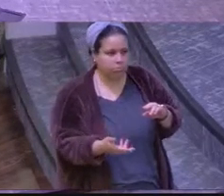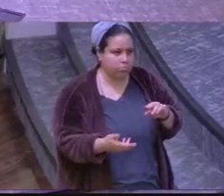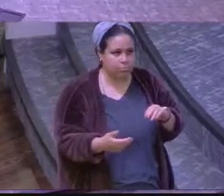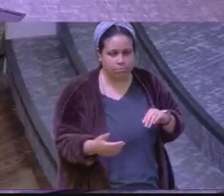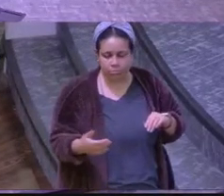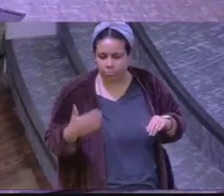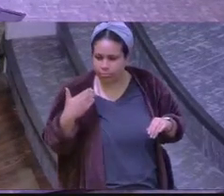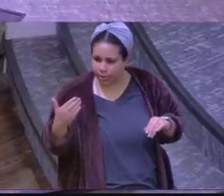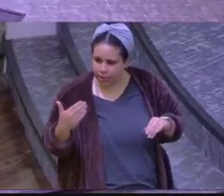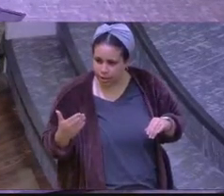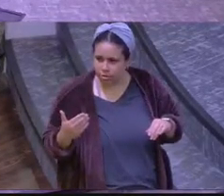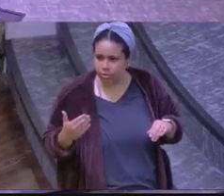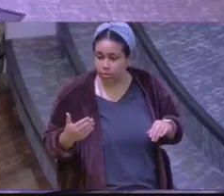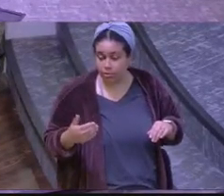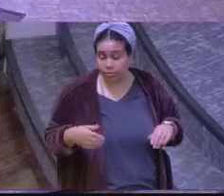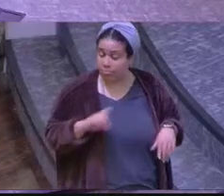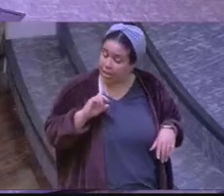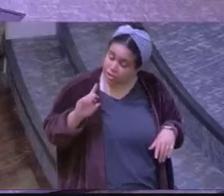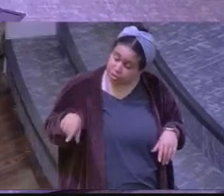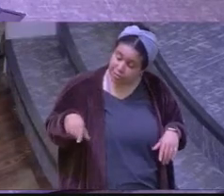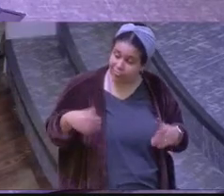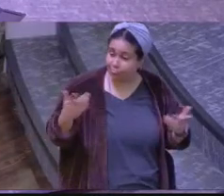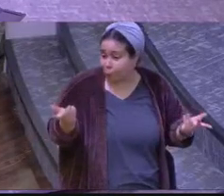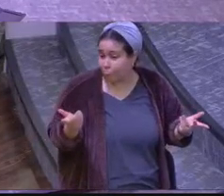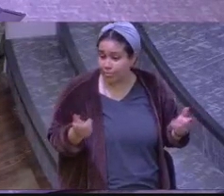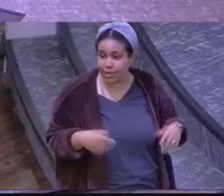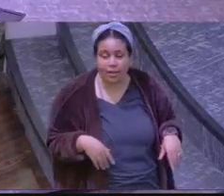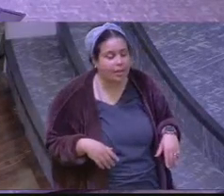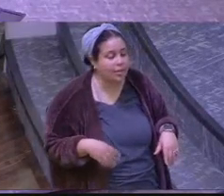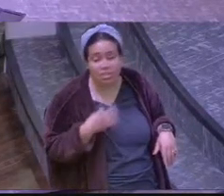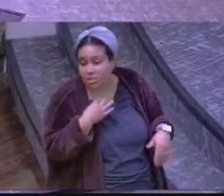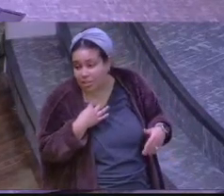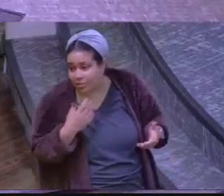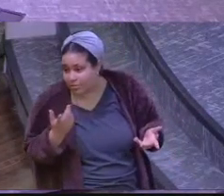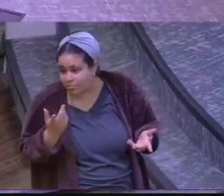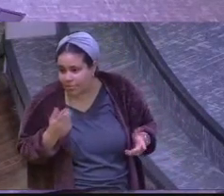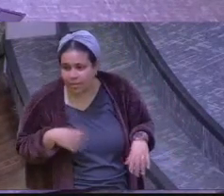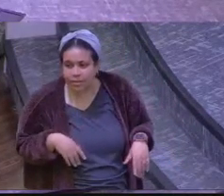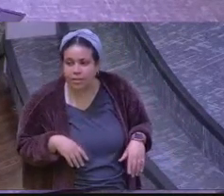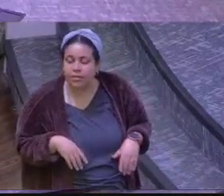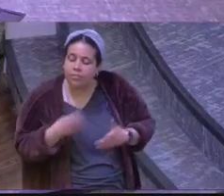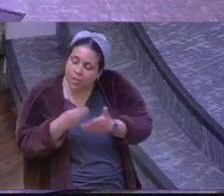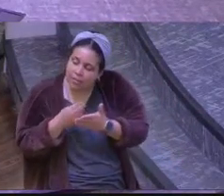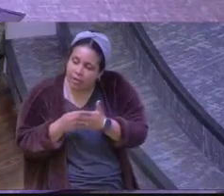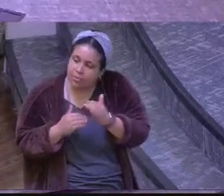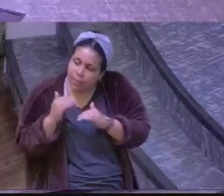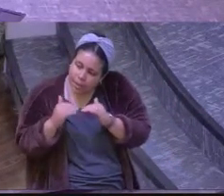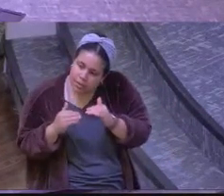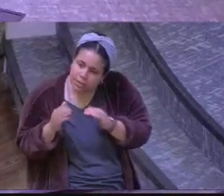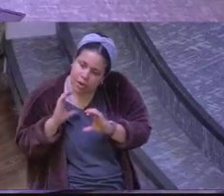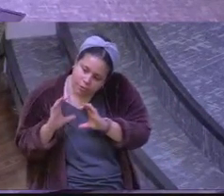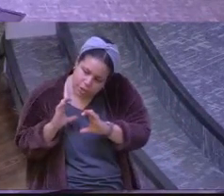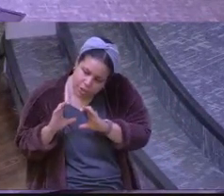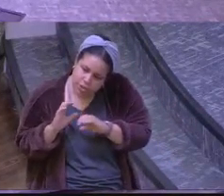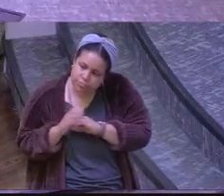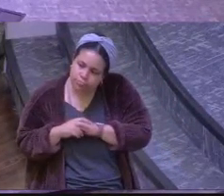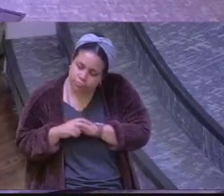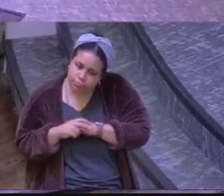for entertaining that. I was just wondering what impacts those could have on the fund balance conversation that we're having.